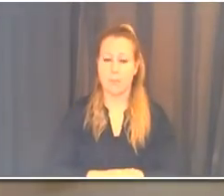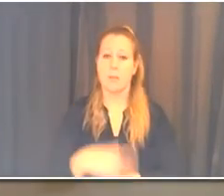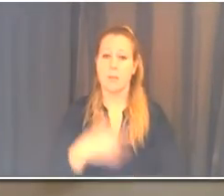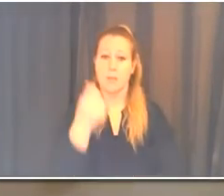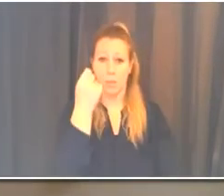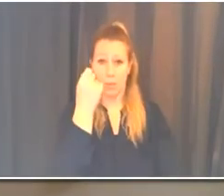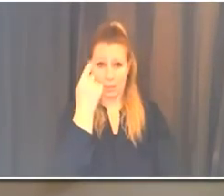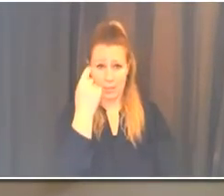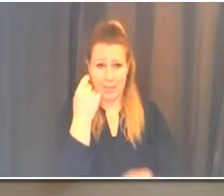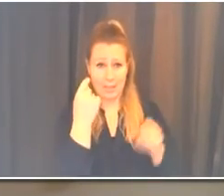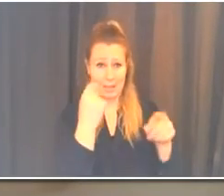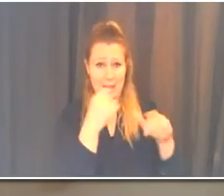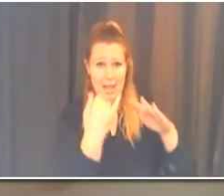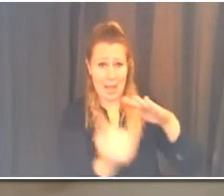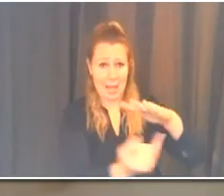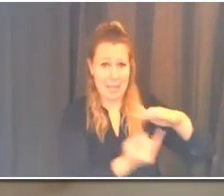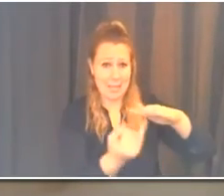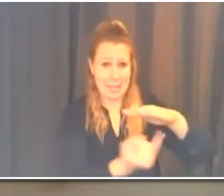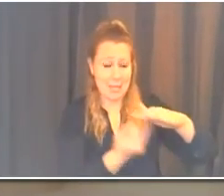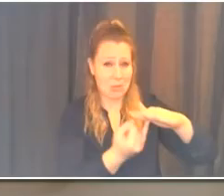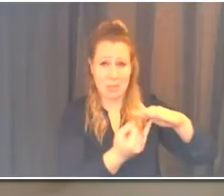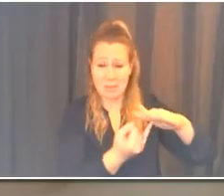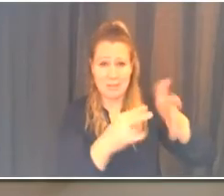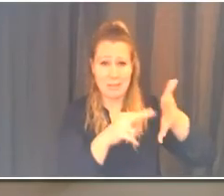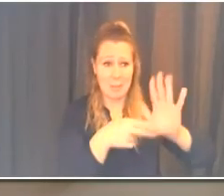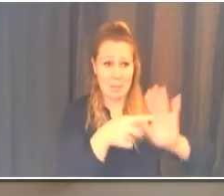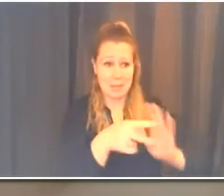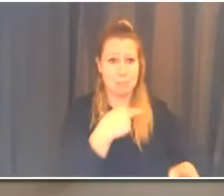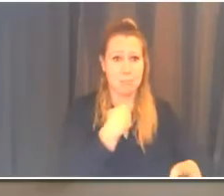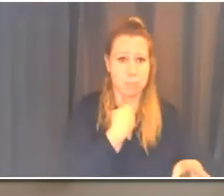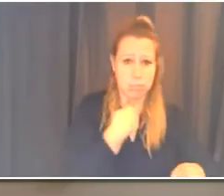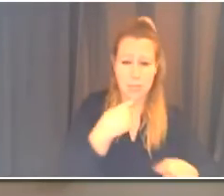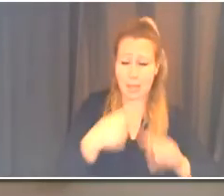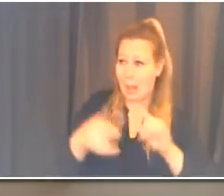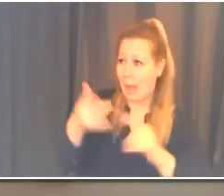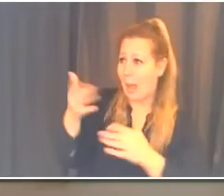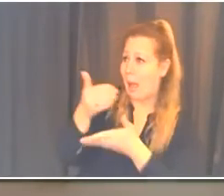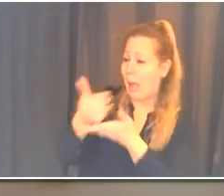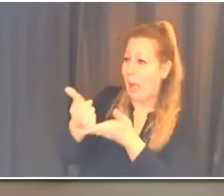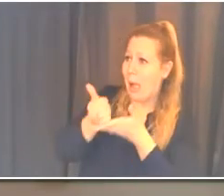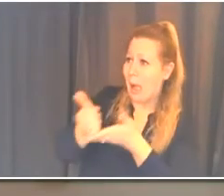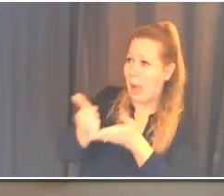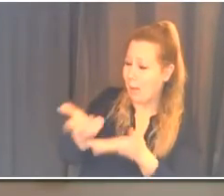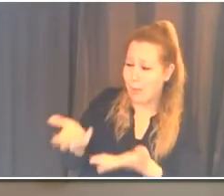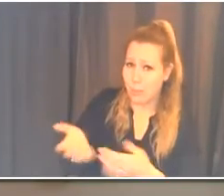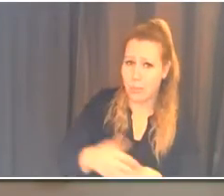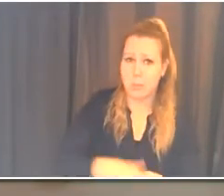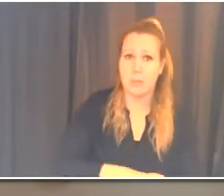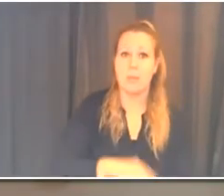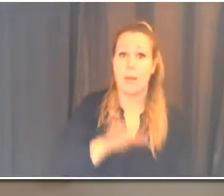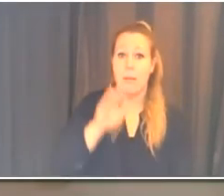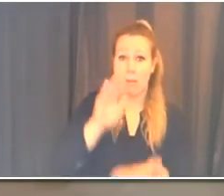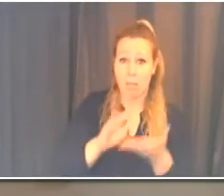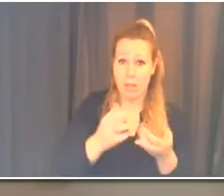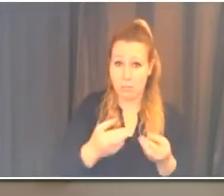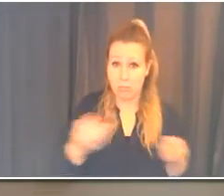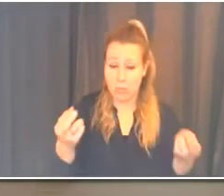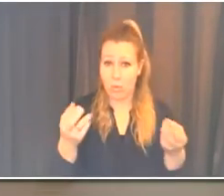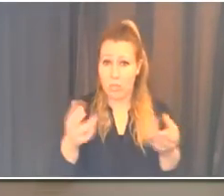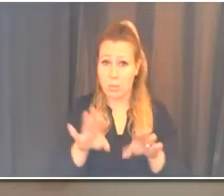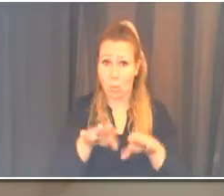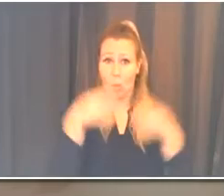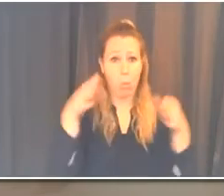to access remote or virtual services in recognition of the Dual Public Health crisis of covid-19 and domestic